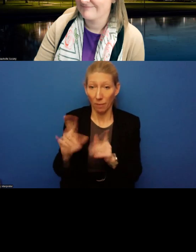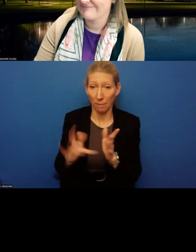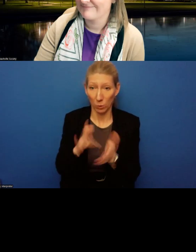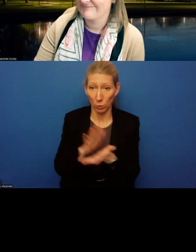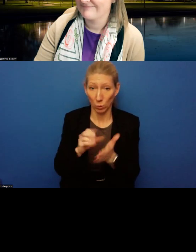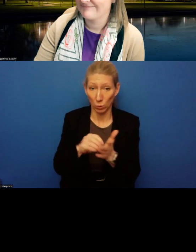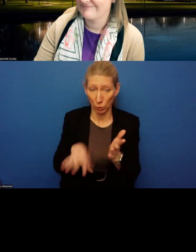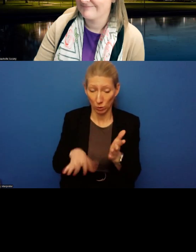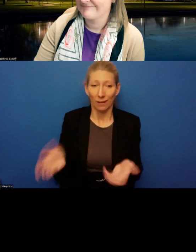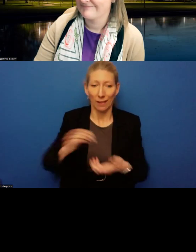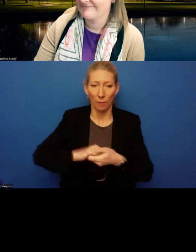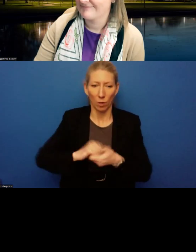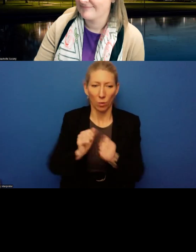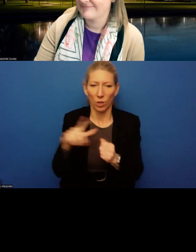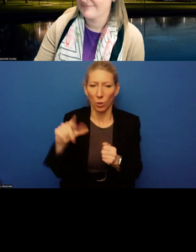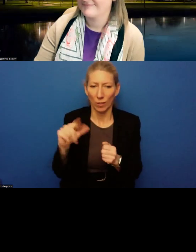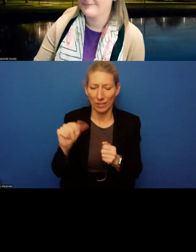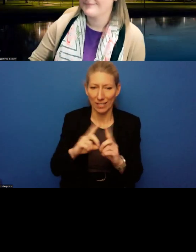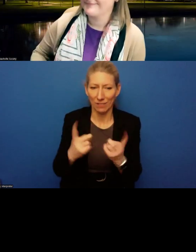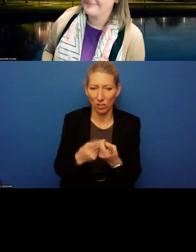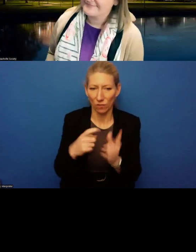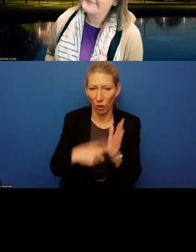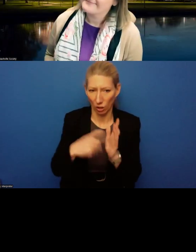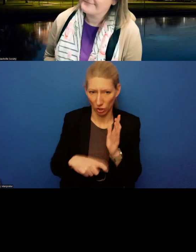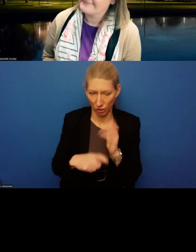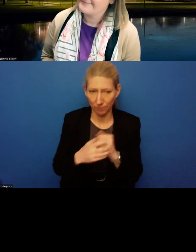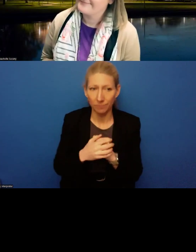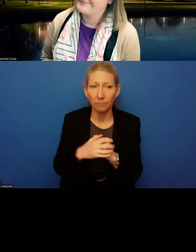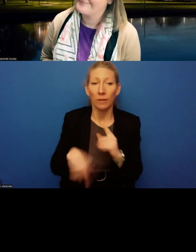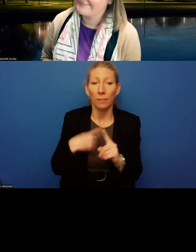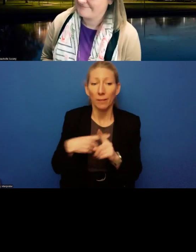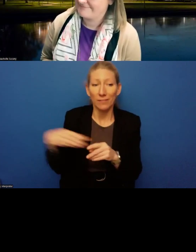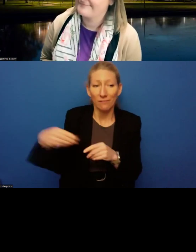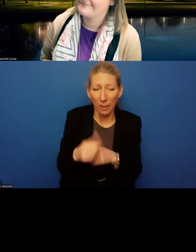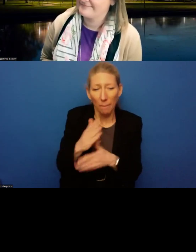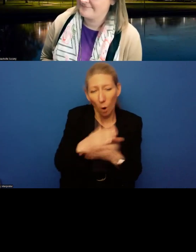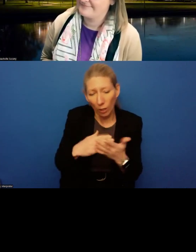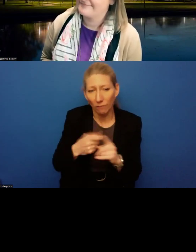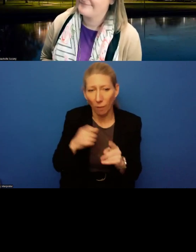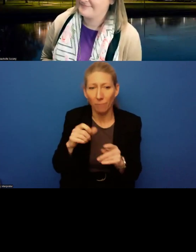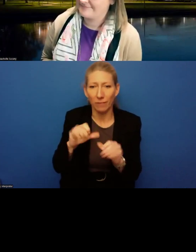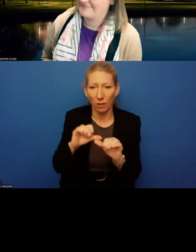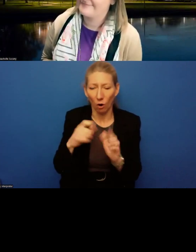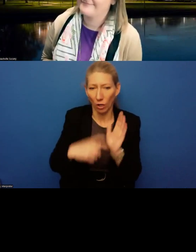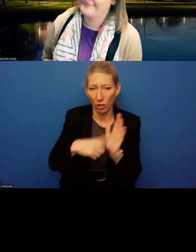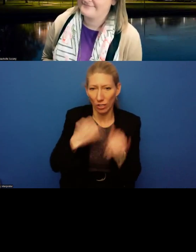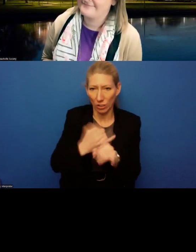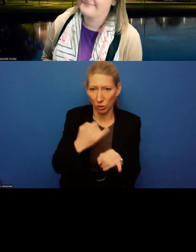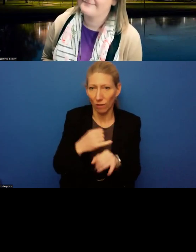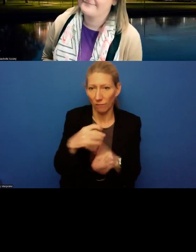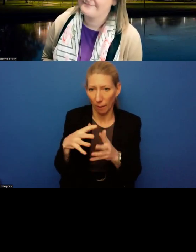in collaboration with the Louisiana Division of Archaeology and funded partly by the Archaeological Institute of